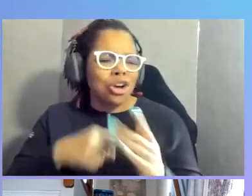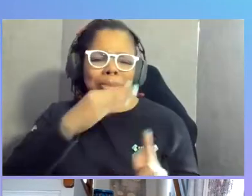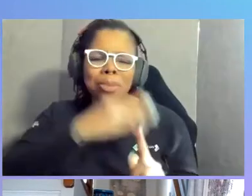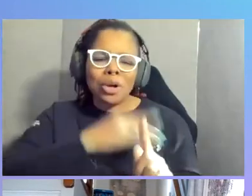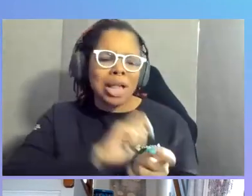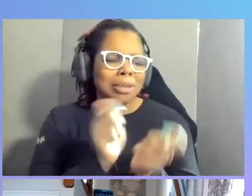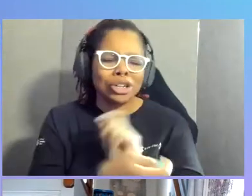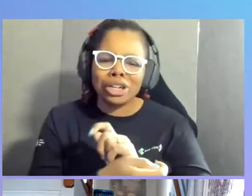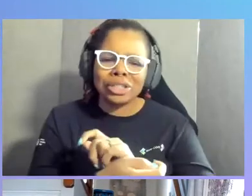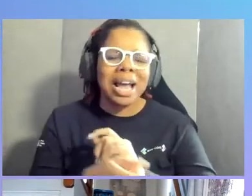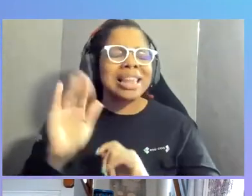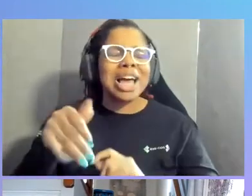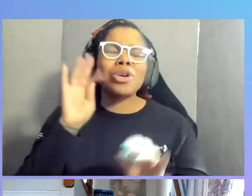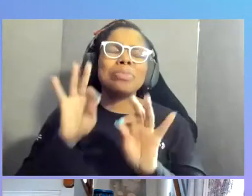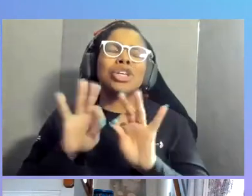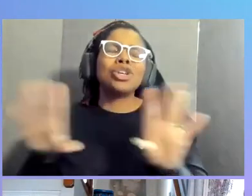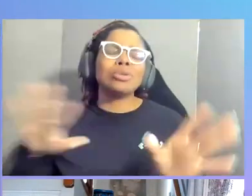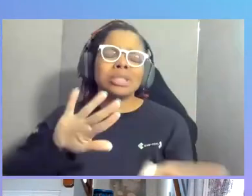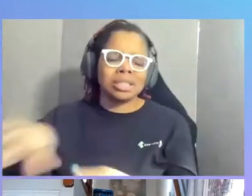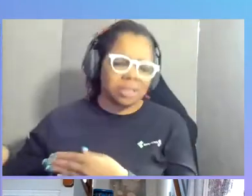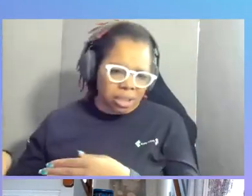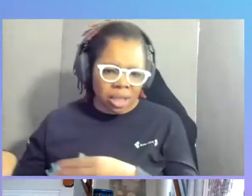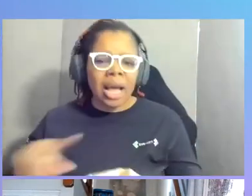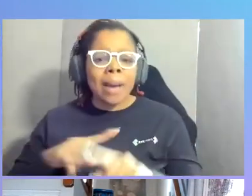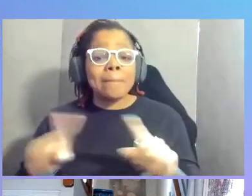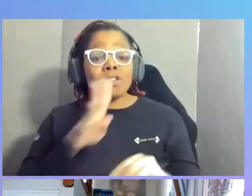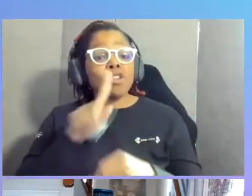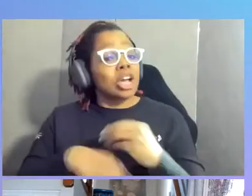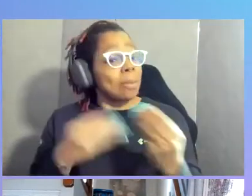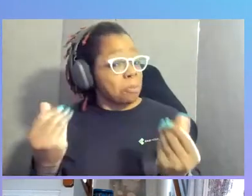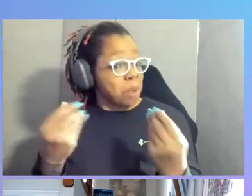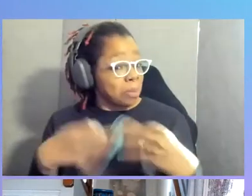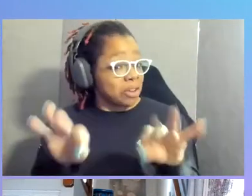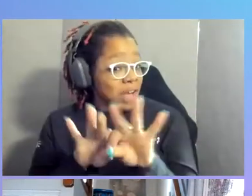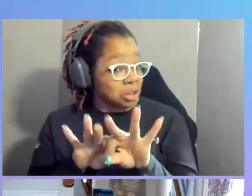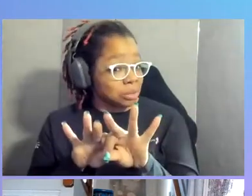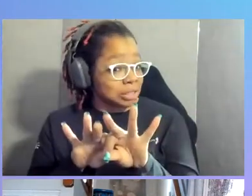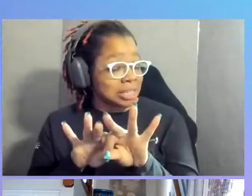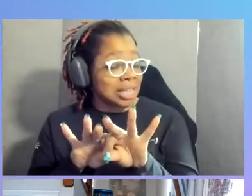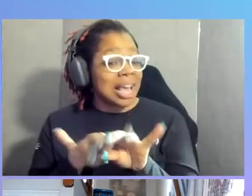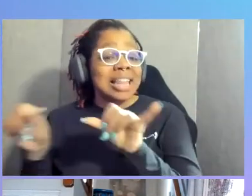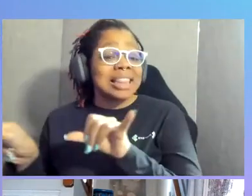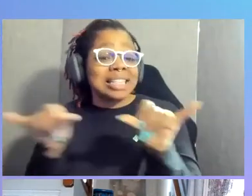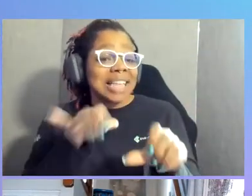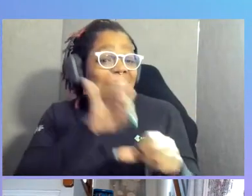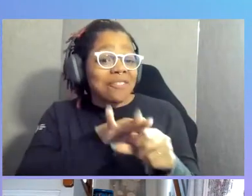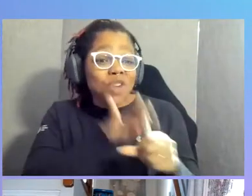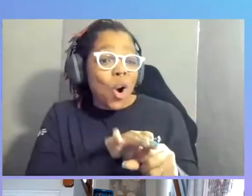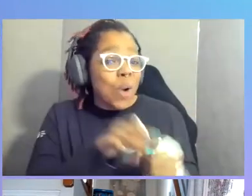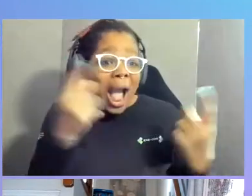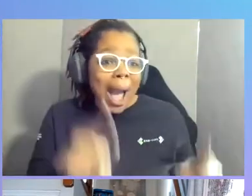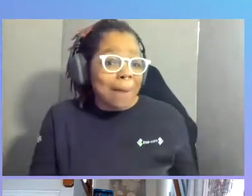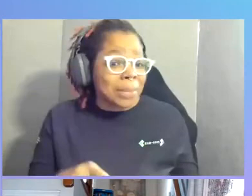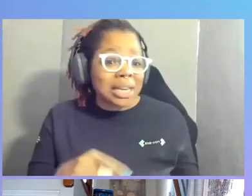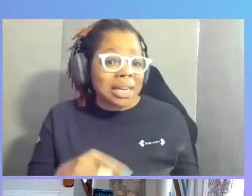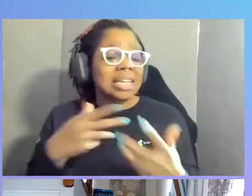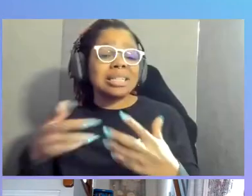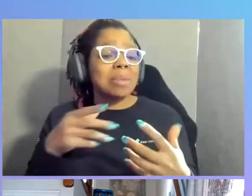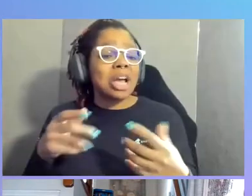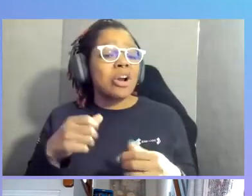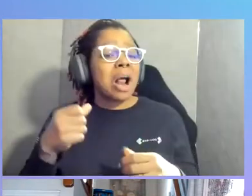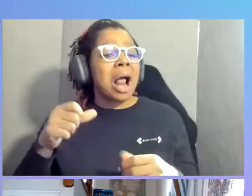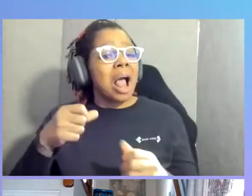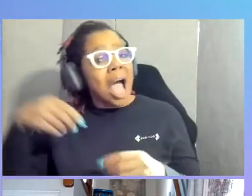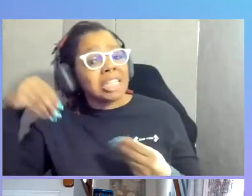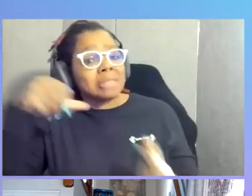been useless. But talking about property values got me the same vote I would have gotten had I spent 20 hours yelling